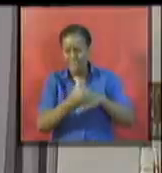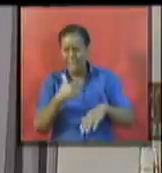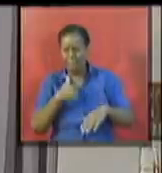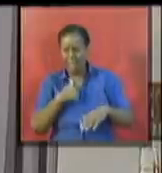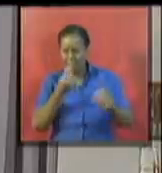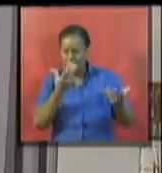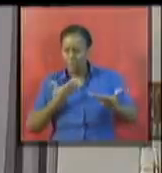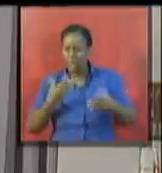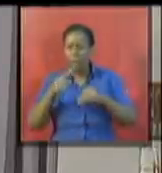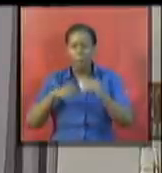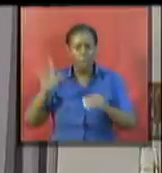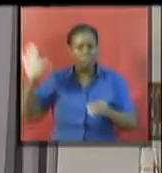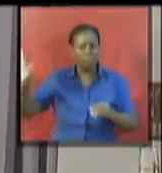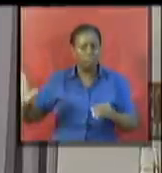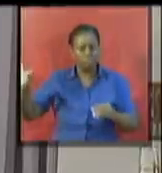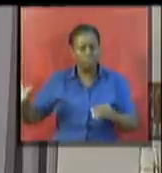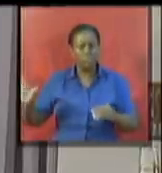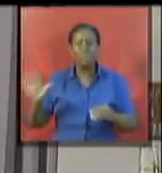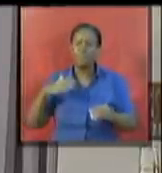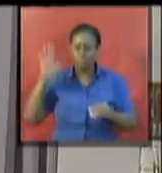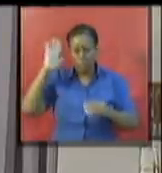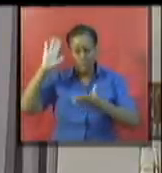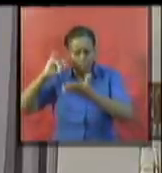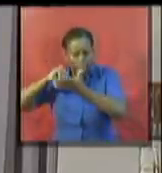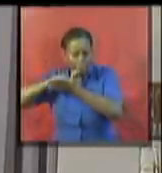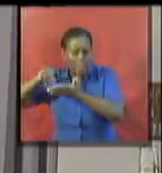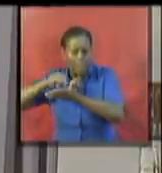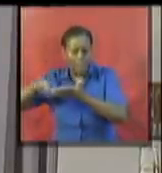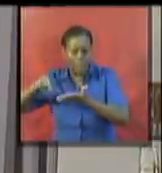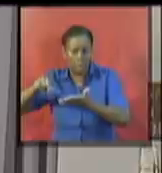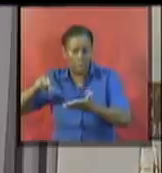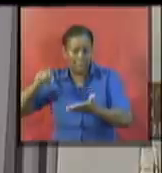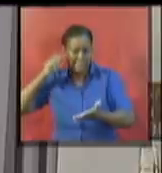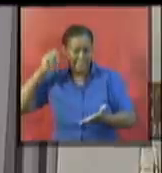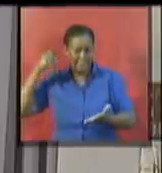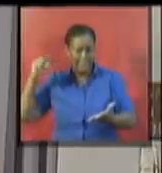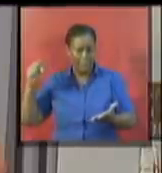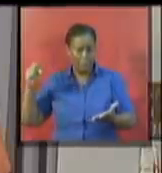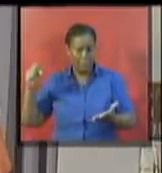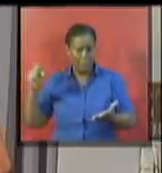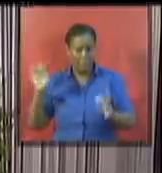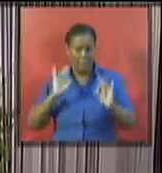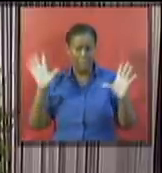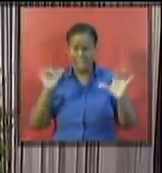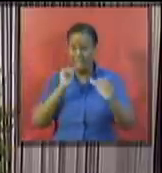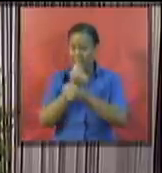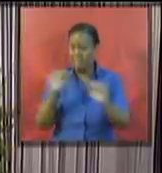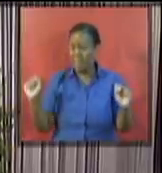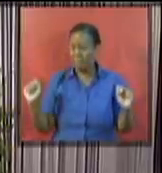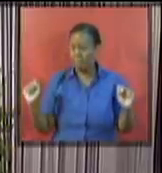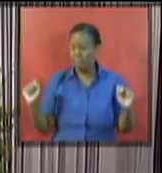will certainly investigate it. It sounds very, very distressing. The first thing